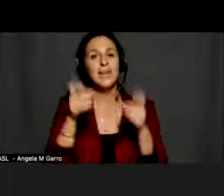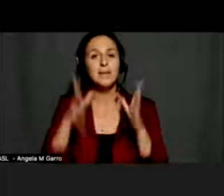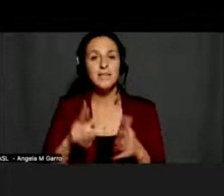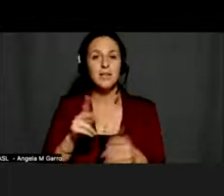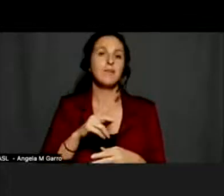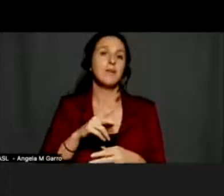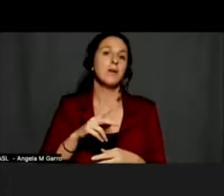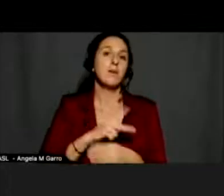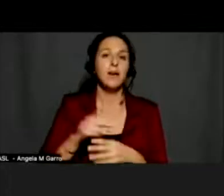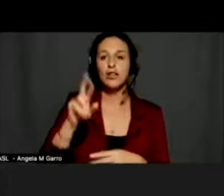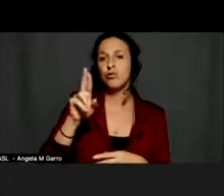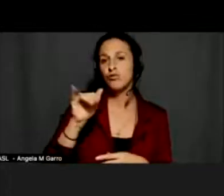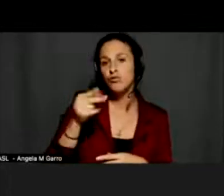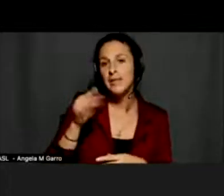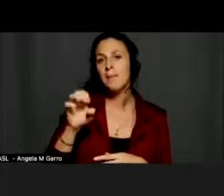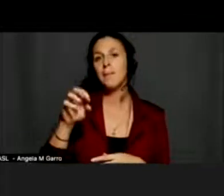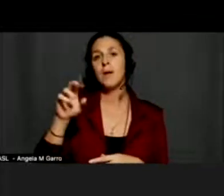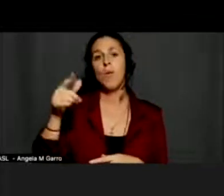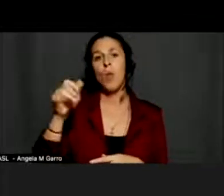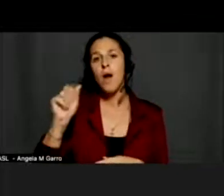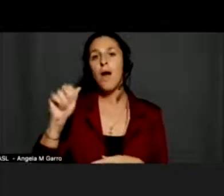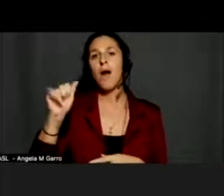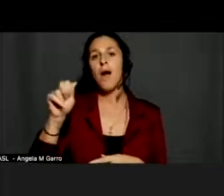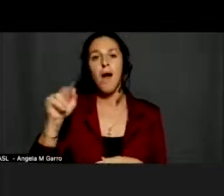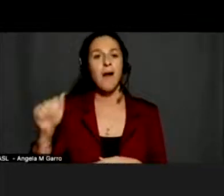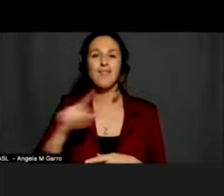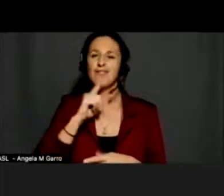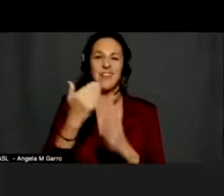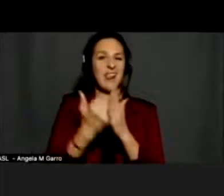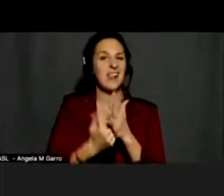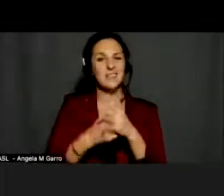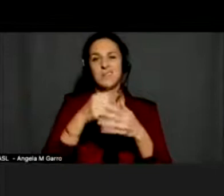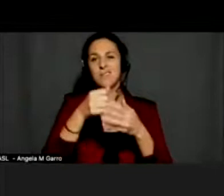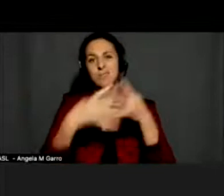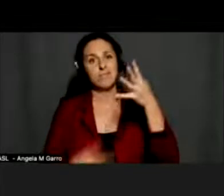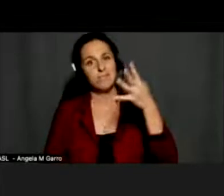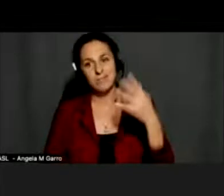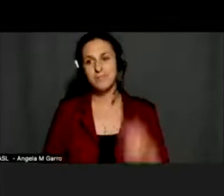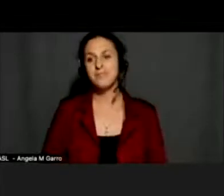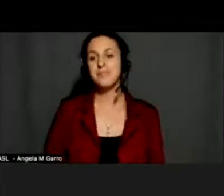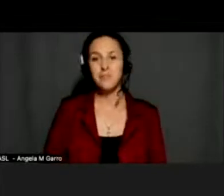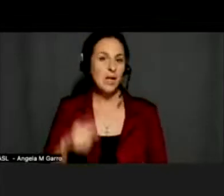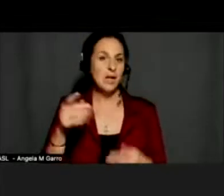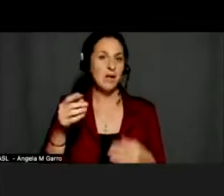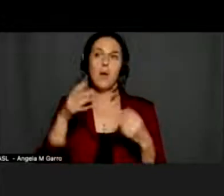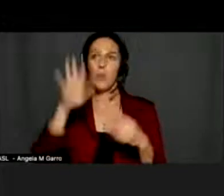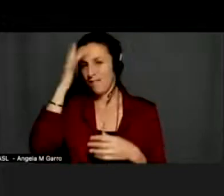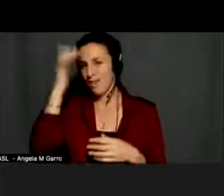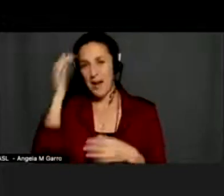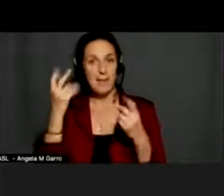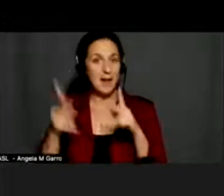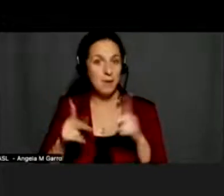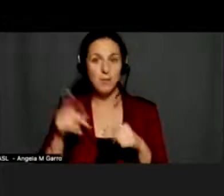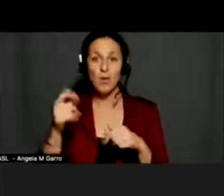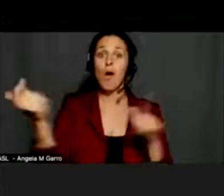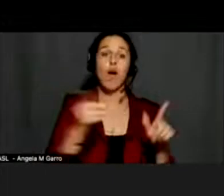Reem, Gloria, Anna. The list is too long. I'm going to forget many, many people, but just, you know who you are. You're all really wonderful. So I just